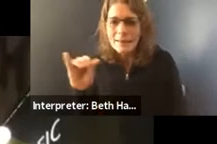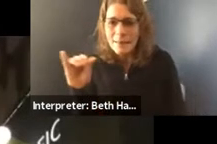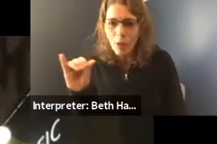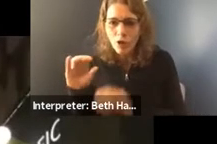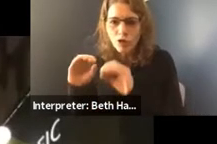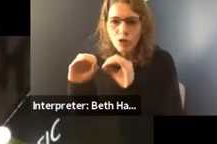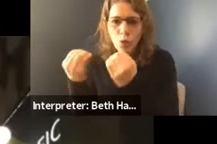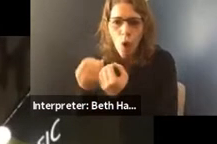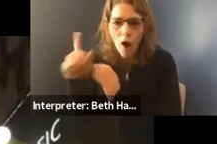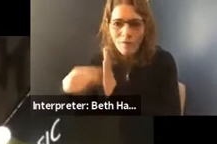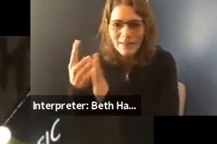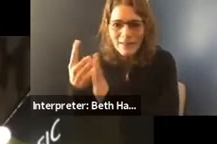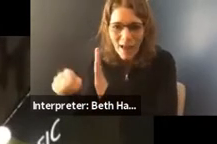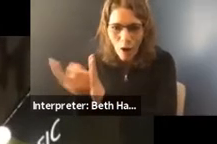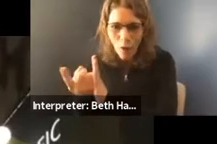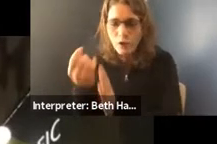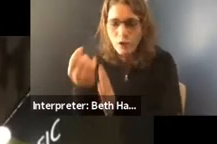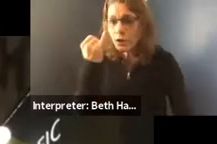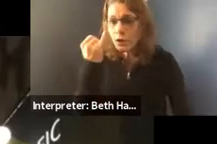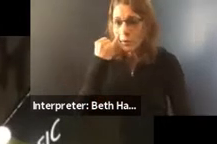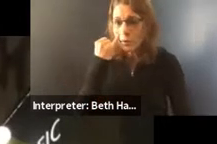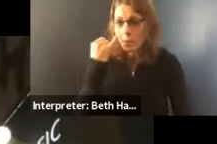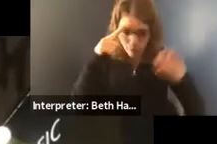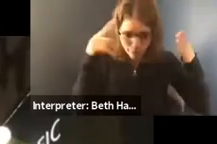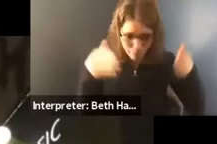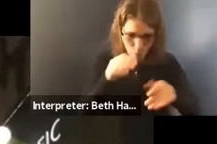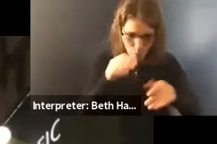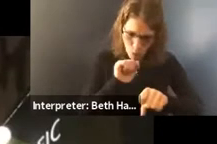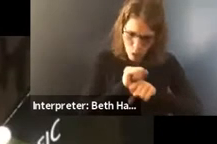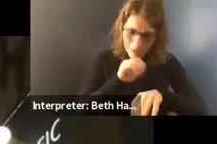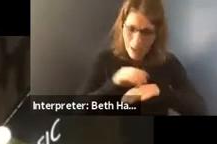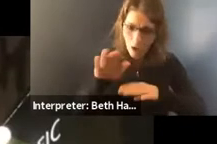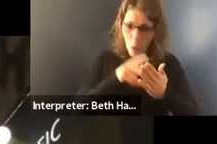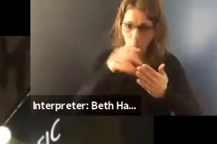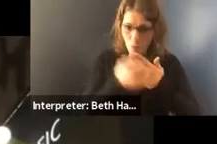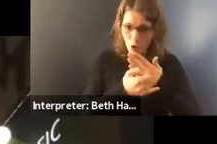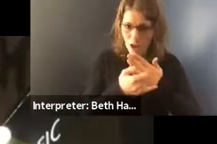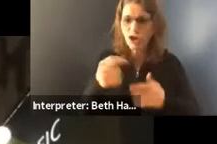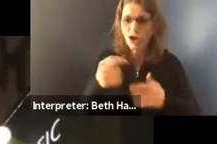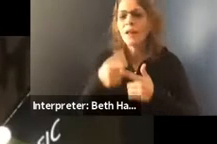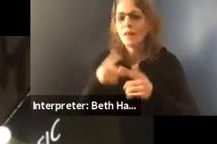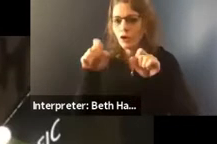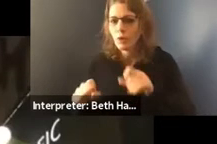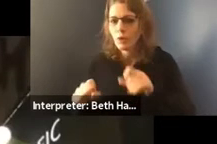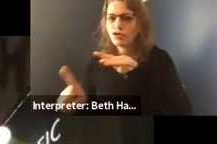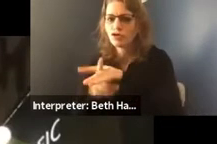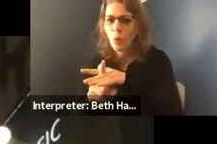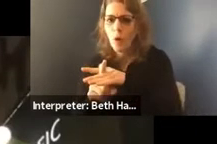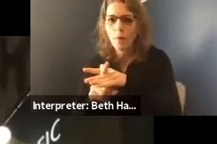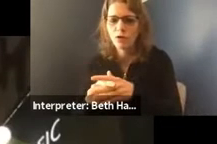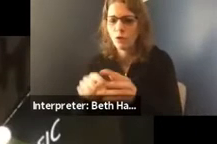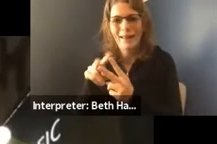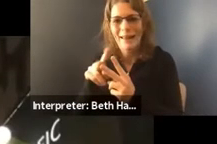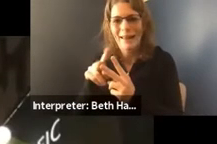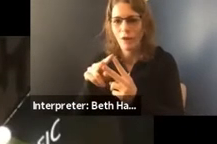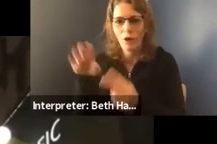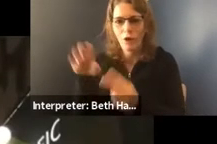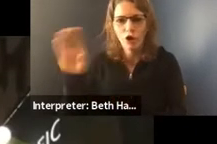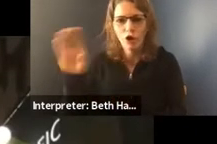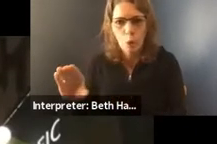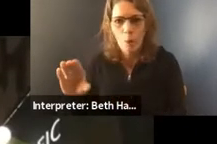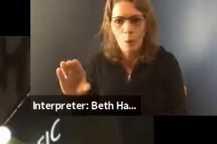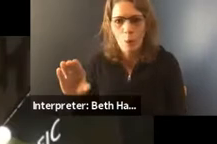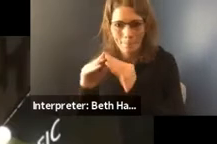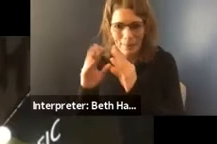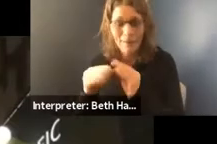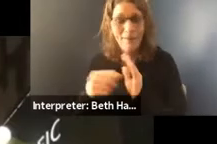your projects, then you can go to one of the two Zoom meetings and then meet with, for example, today,